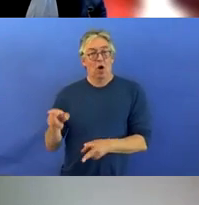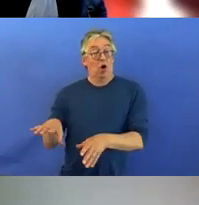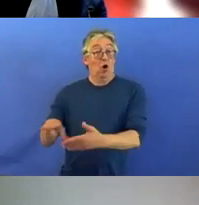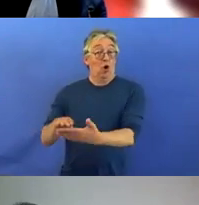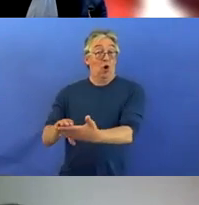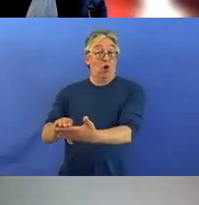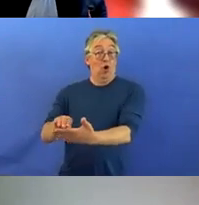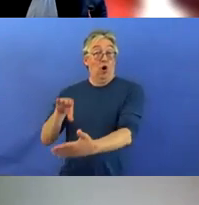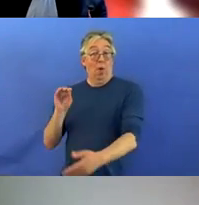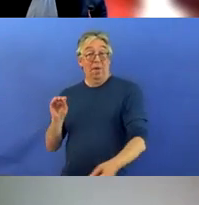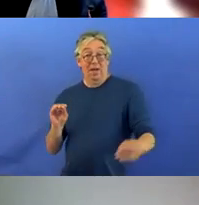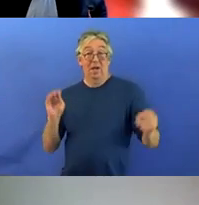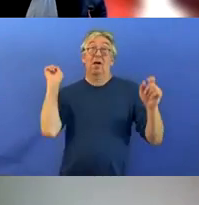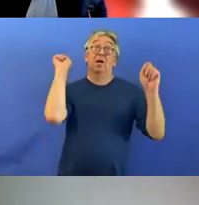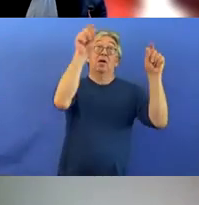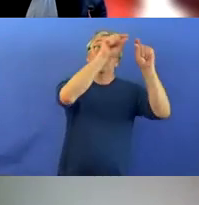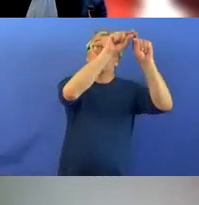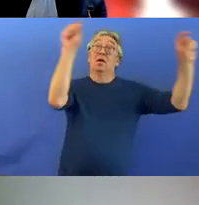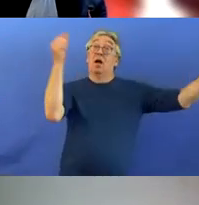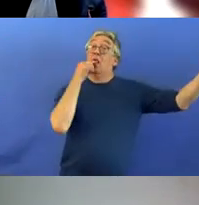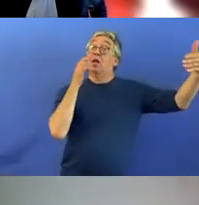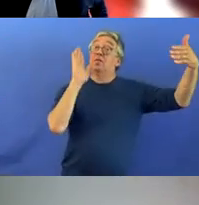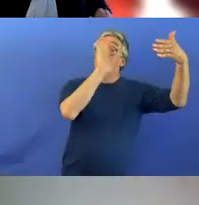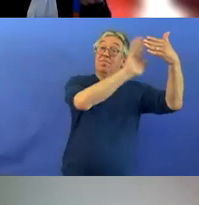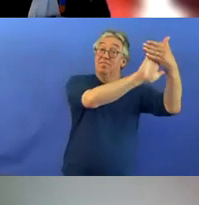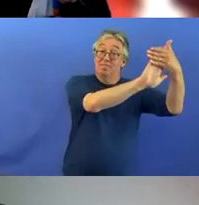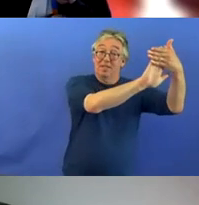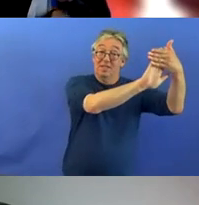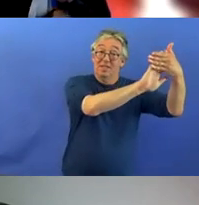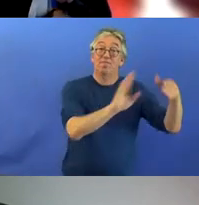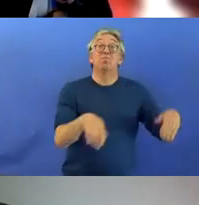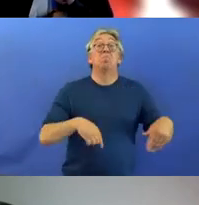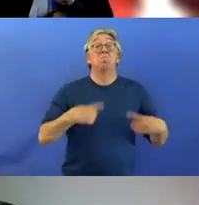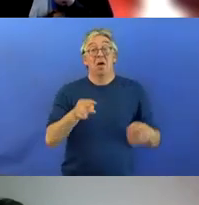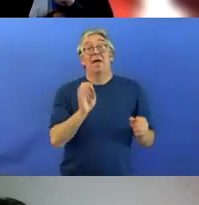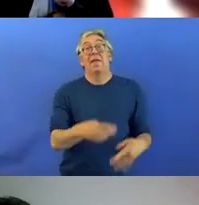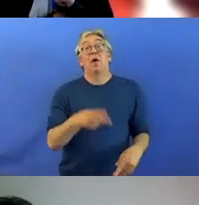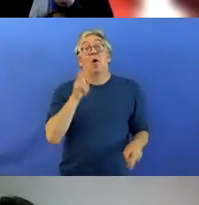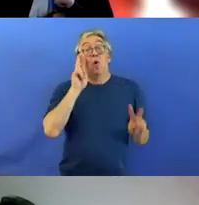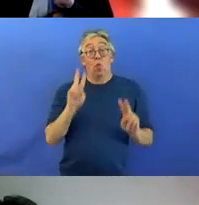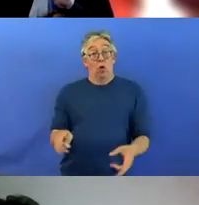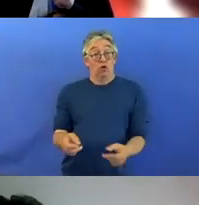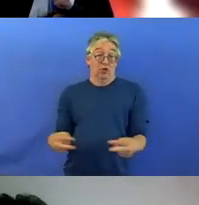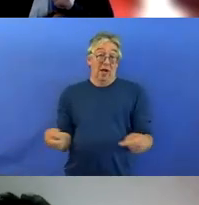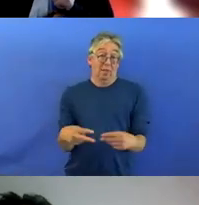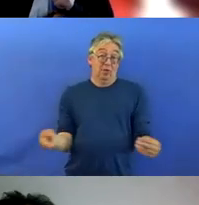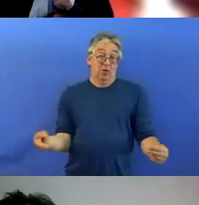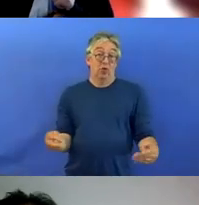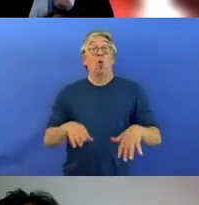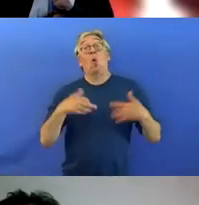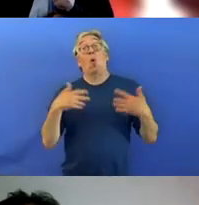link into your browser, and you can watch captions. You can follow captions then